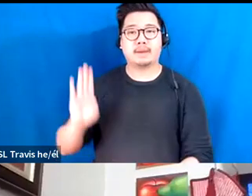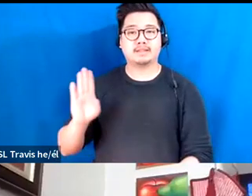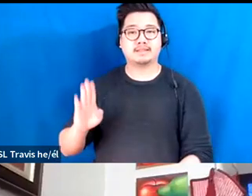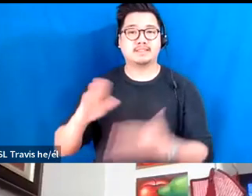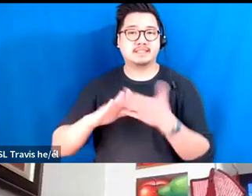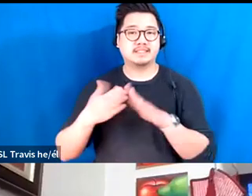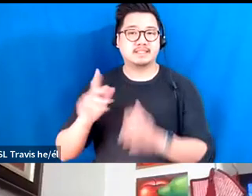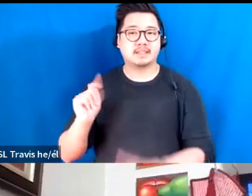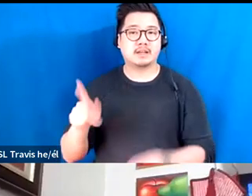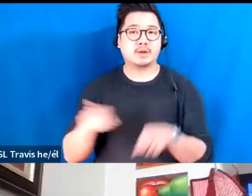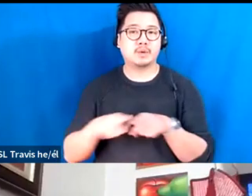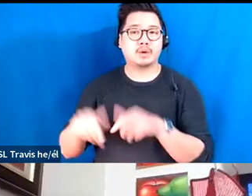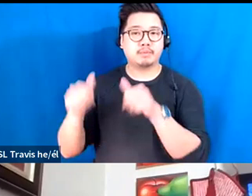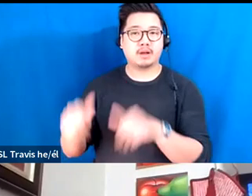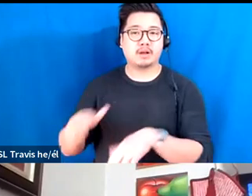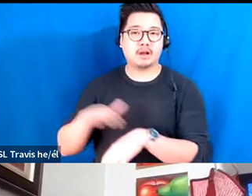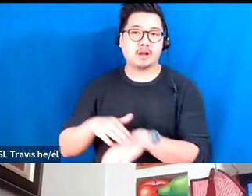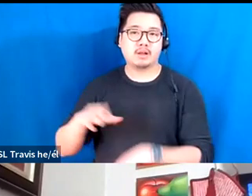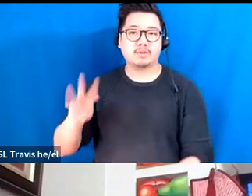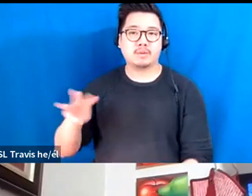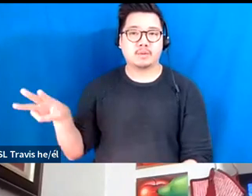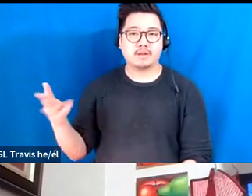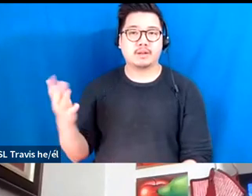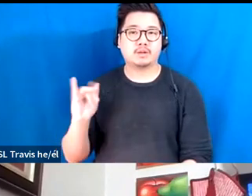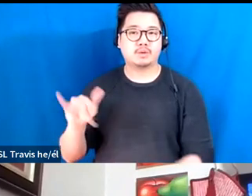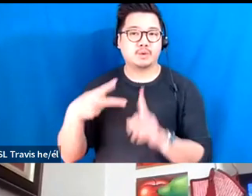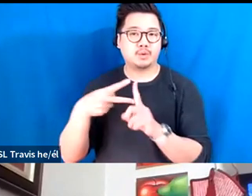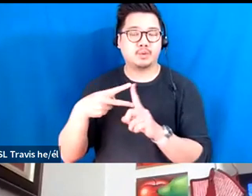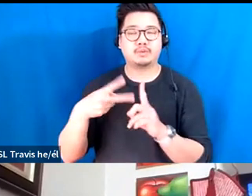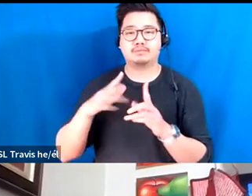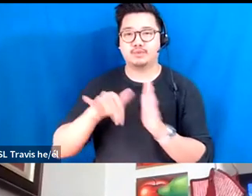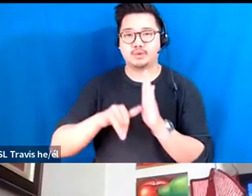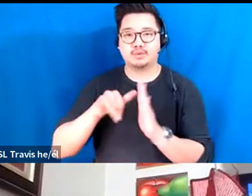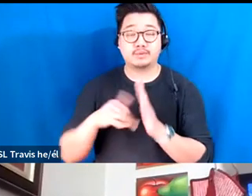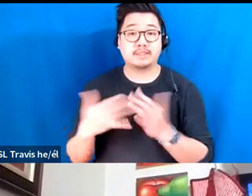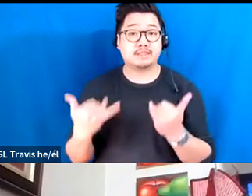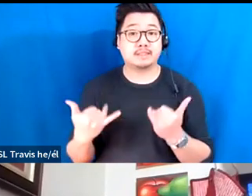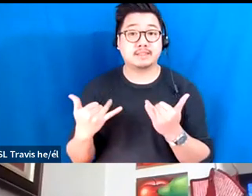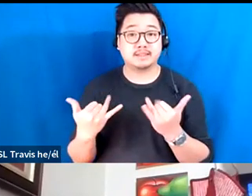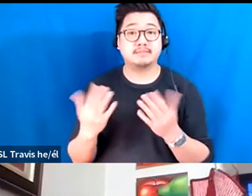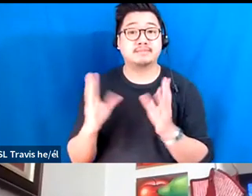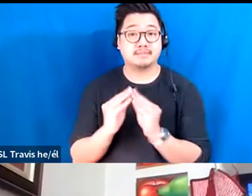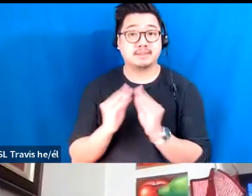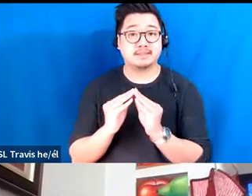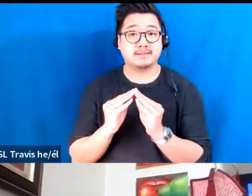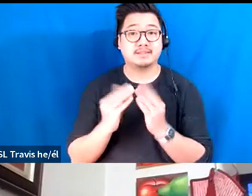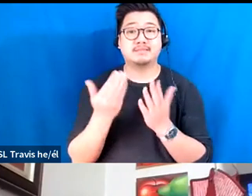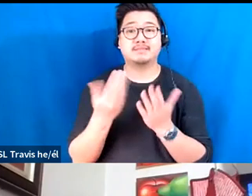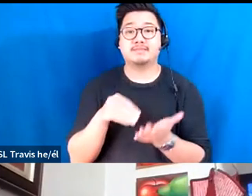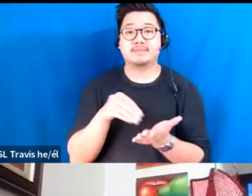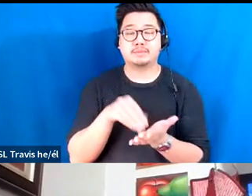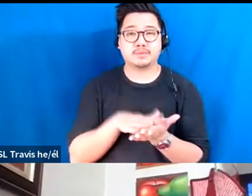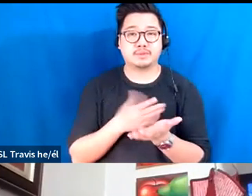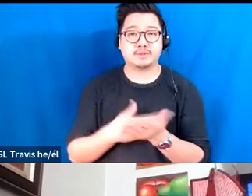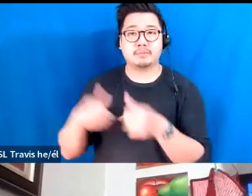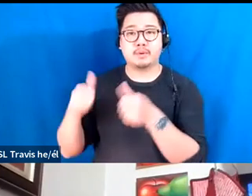and posted on the school committee's webpage and on youtube tonight's meeting documents are posted on the committee's web page